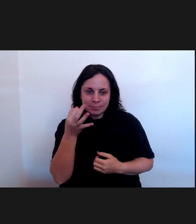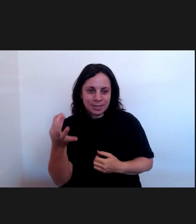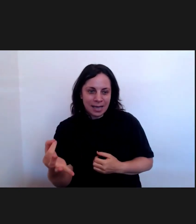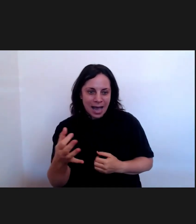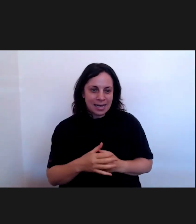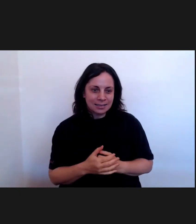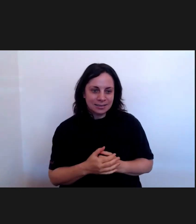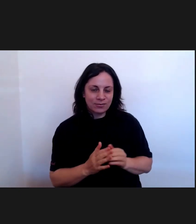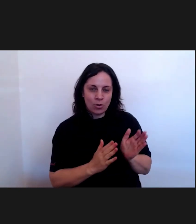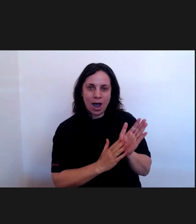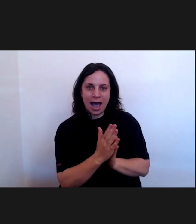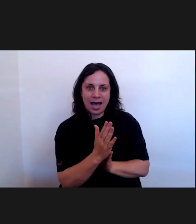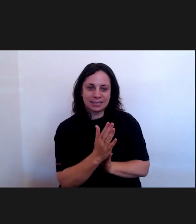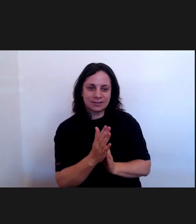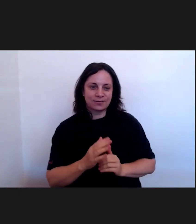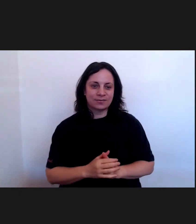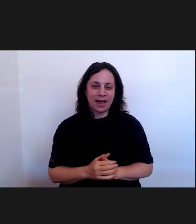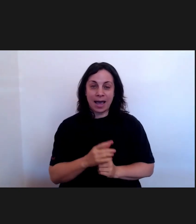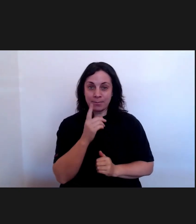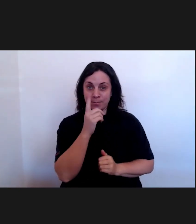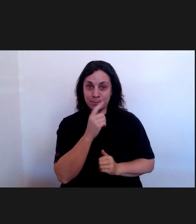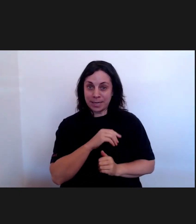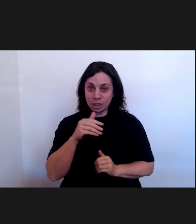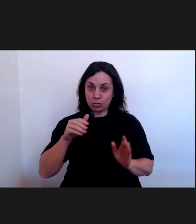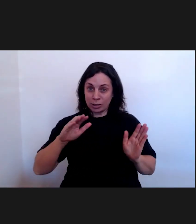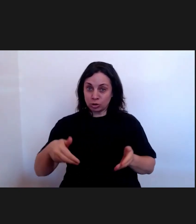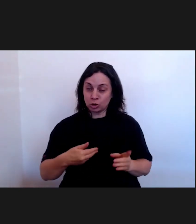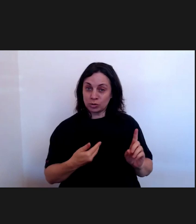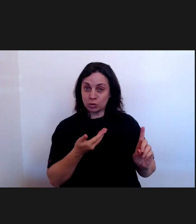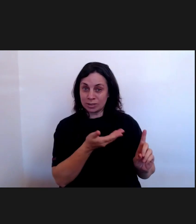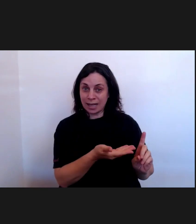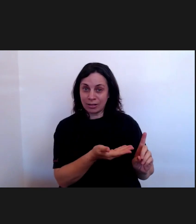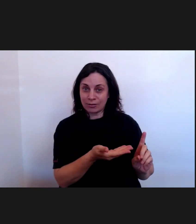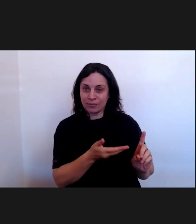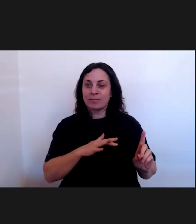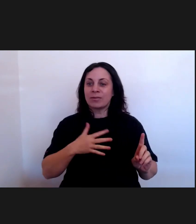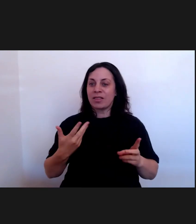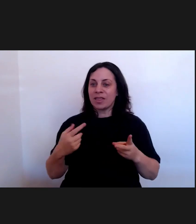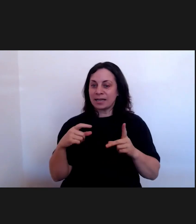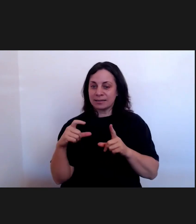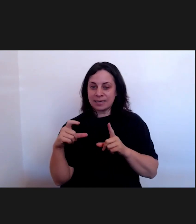please introduce herself, and then Daniel and Martin.